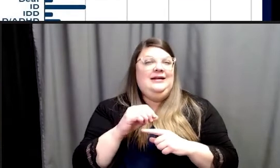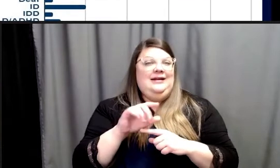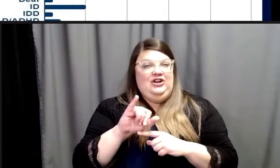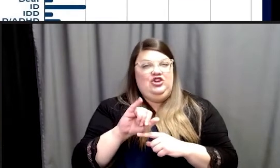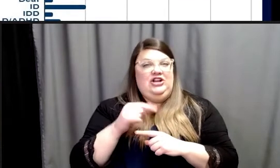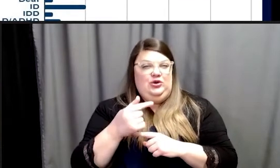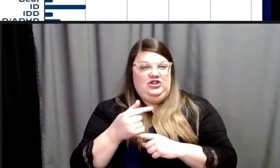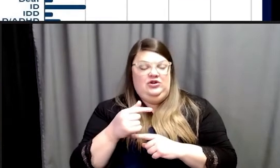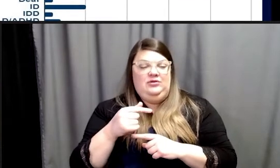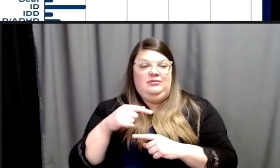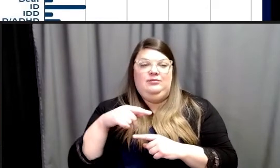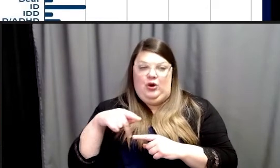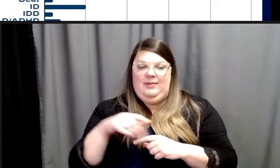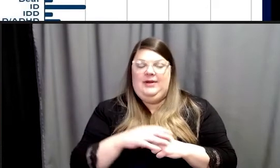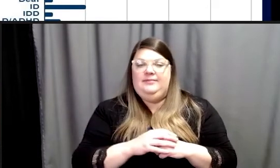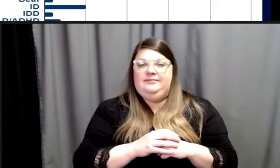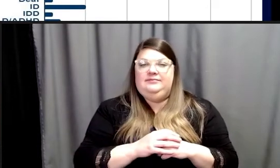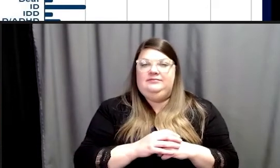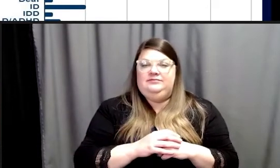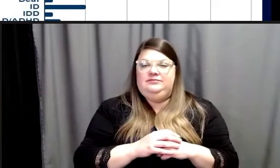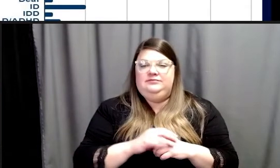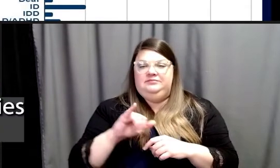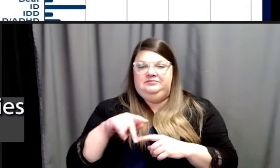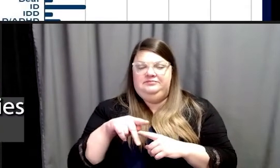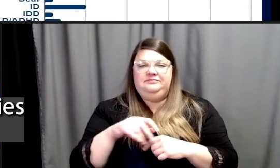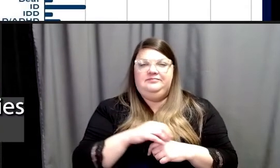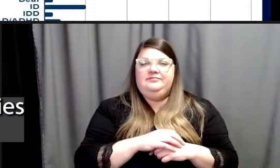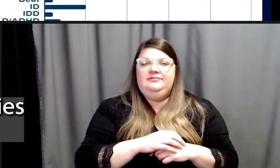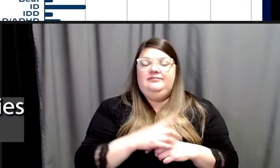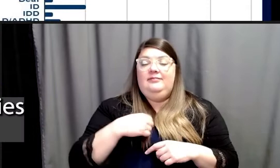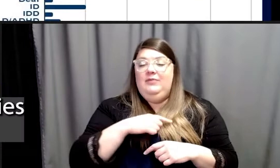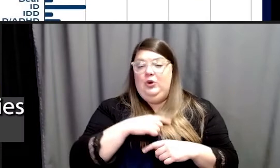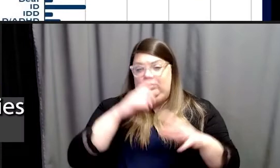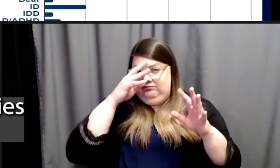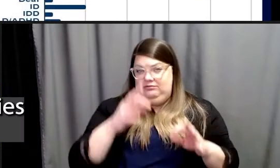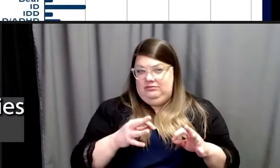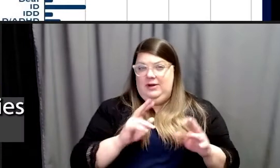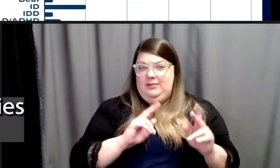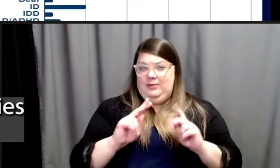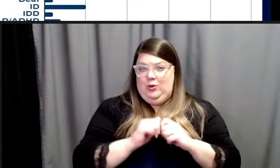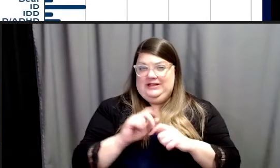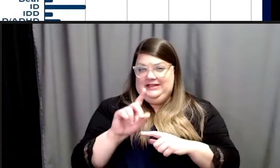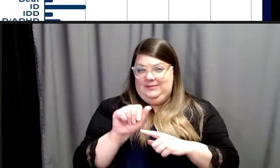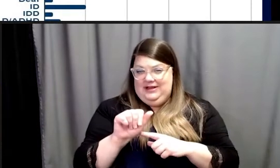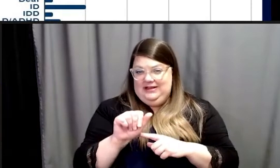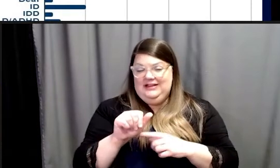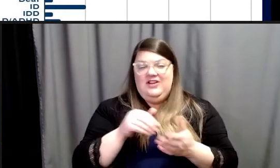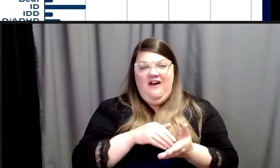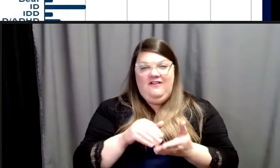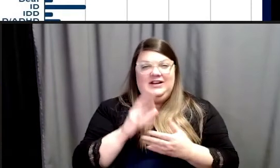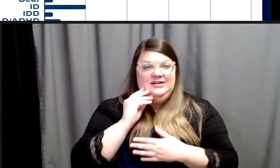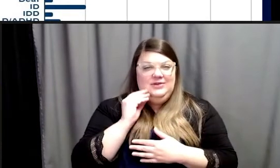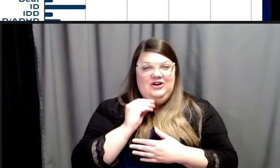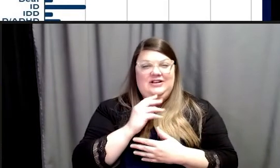programming. And what we concluded is that people with disabilities often experience